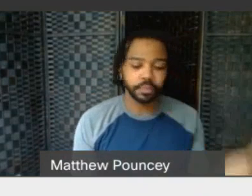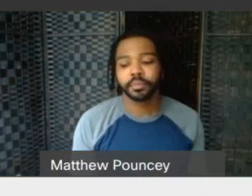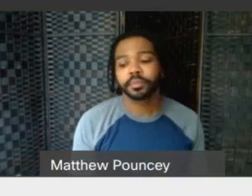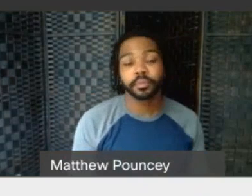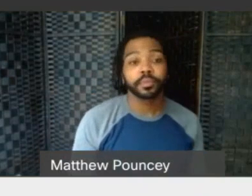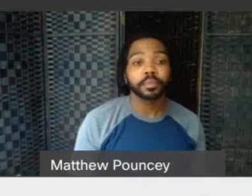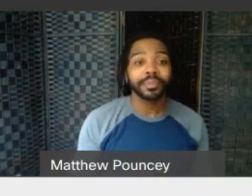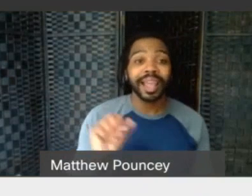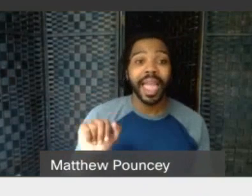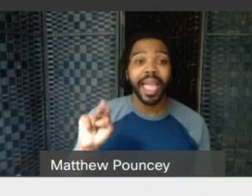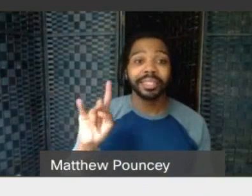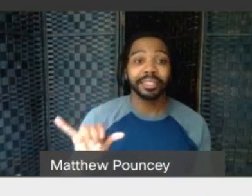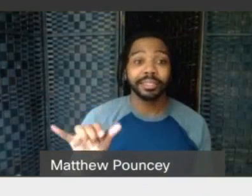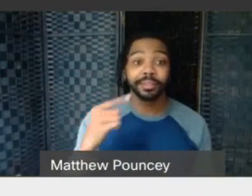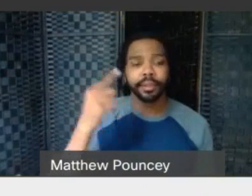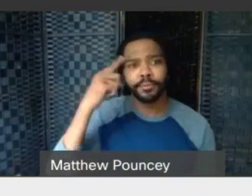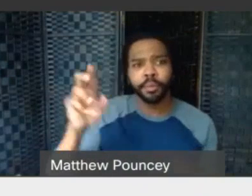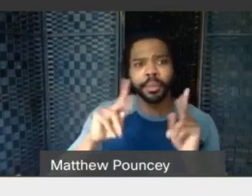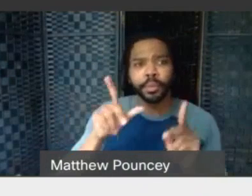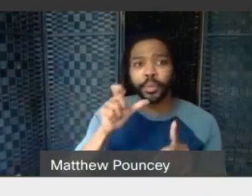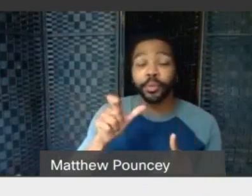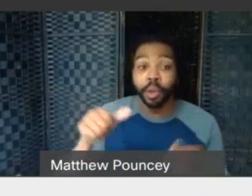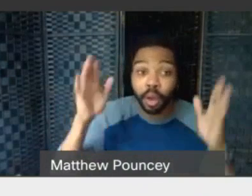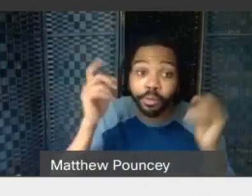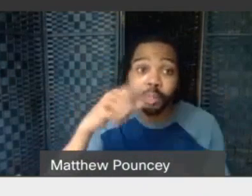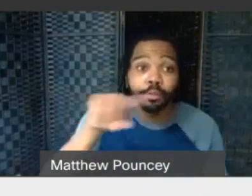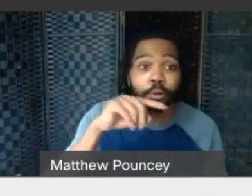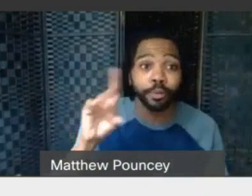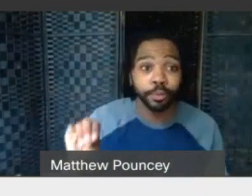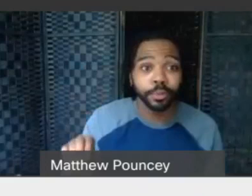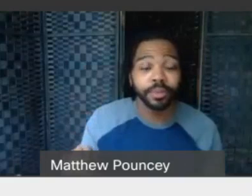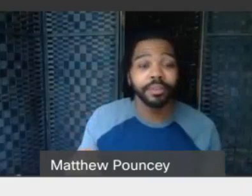And for people who do, which I hope you do,